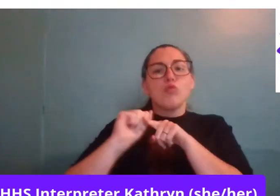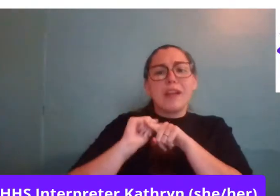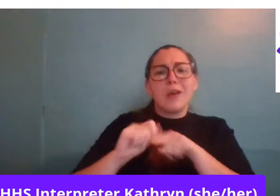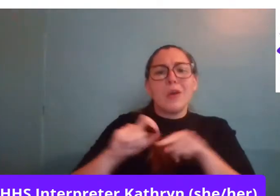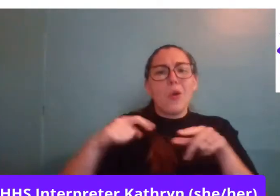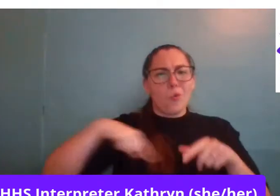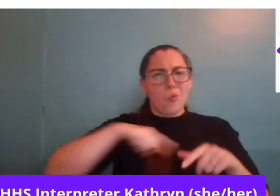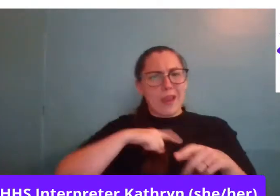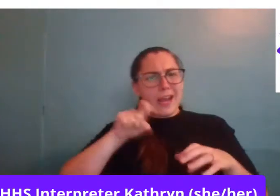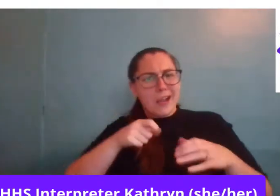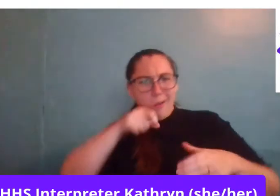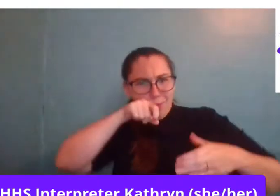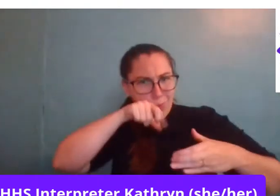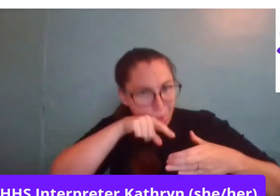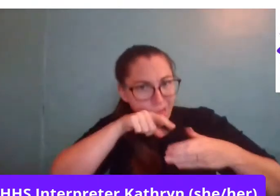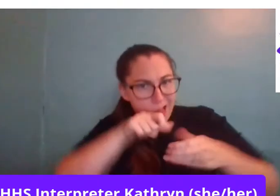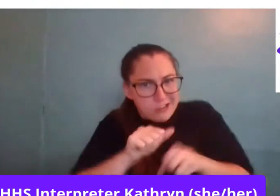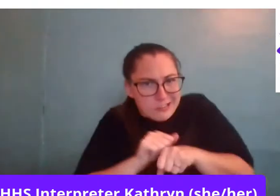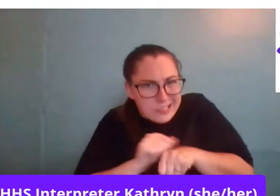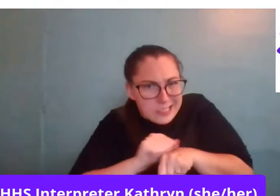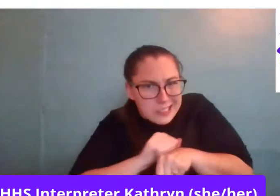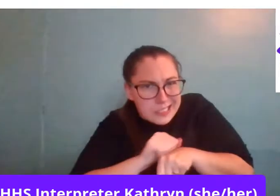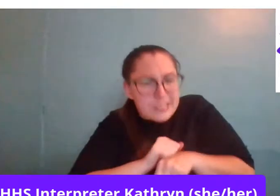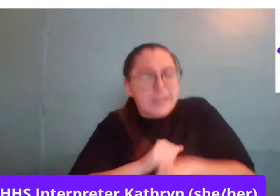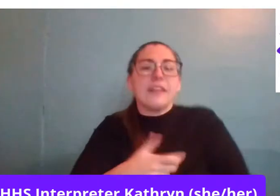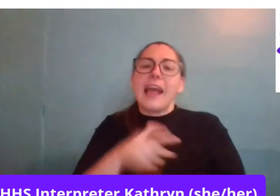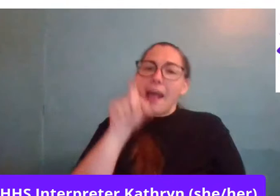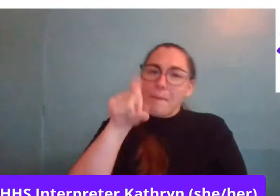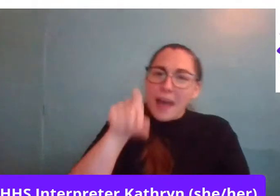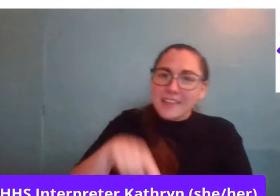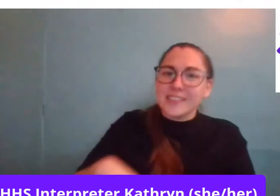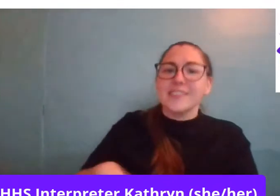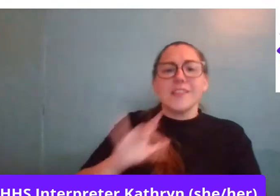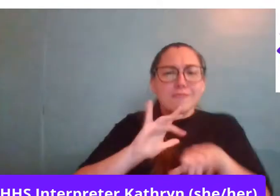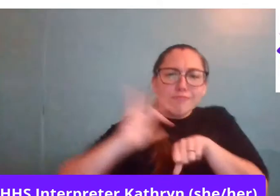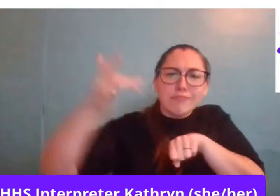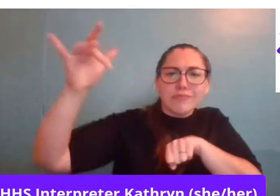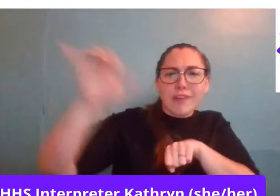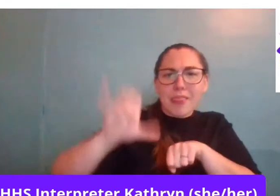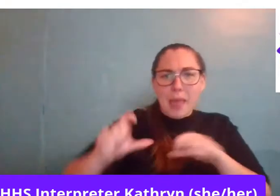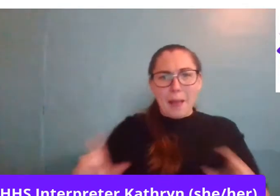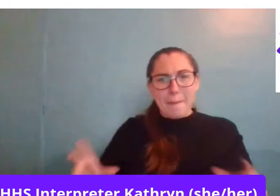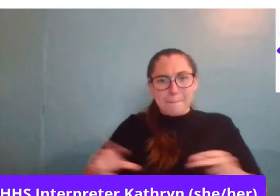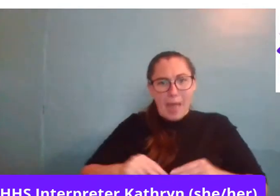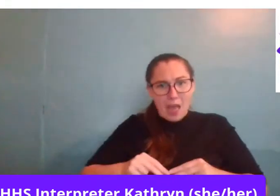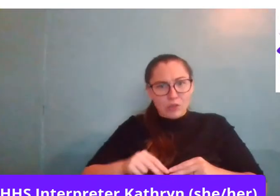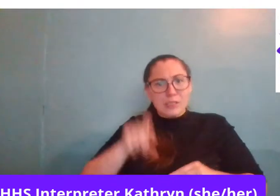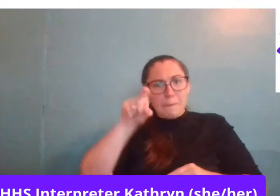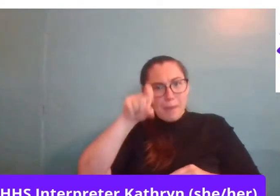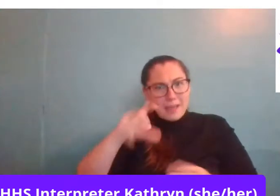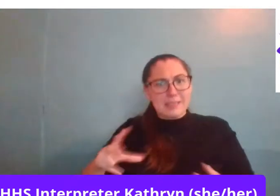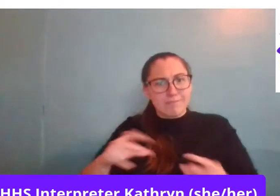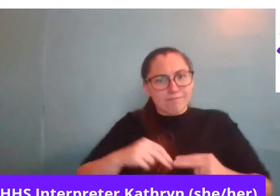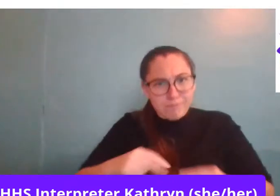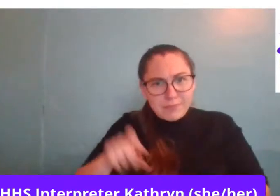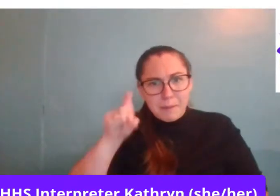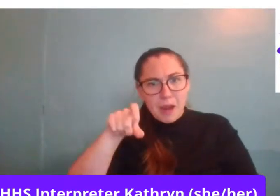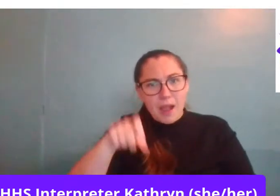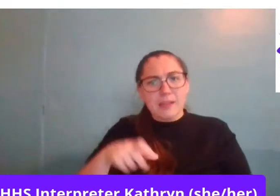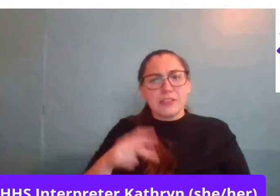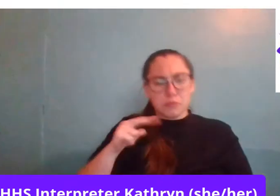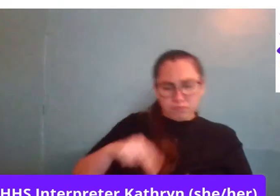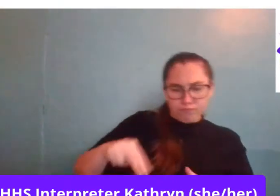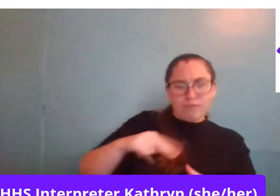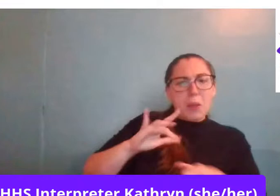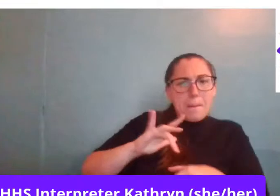shine on our shoes. We had to have a shine on that belt. They would check our belt